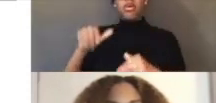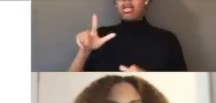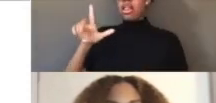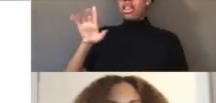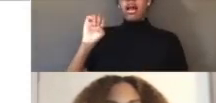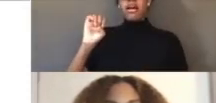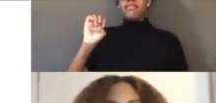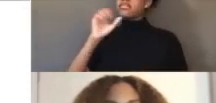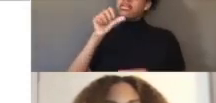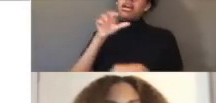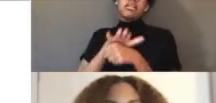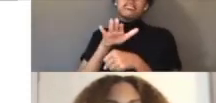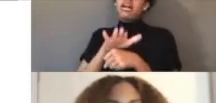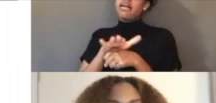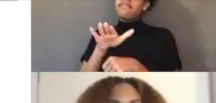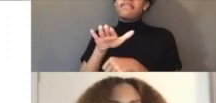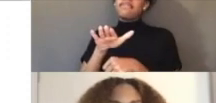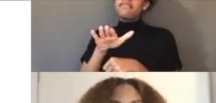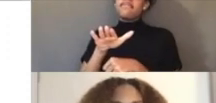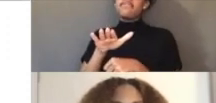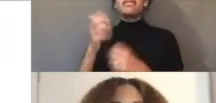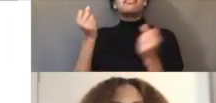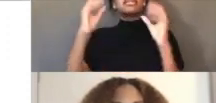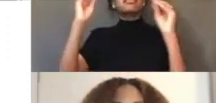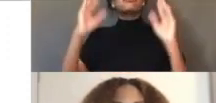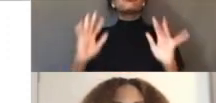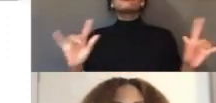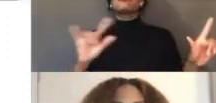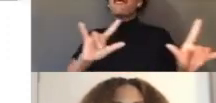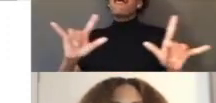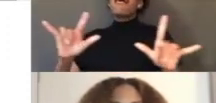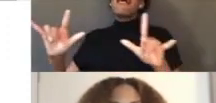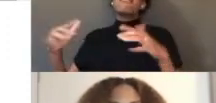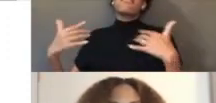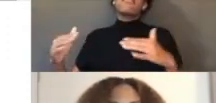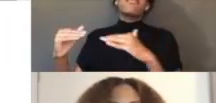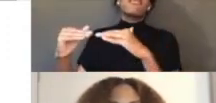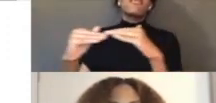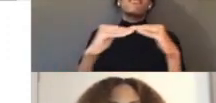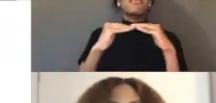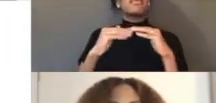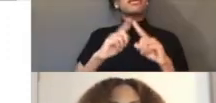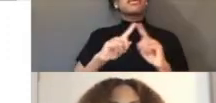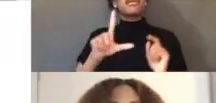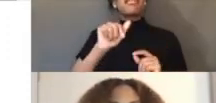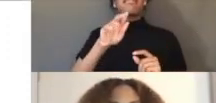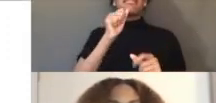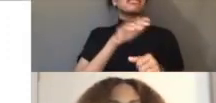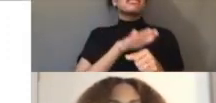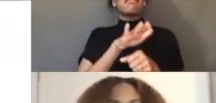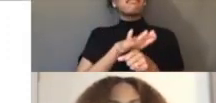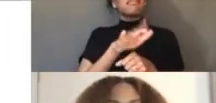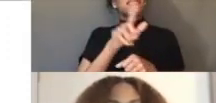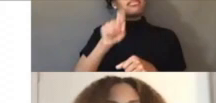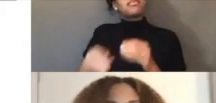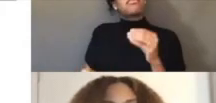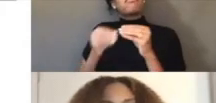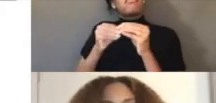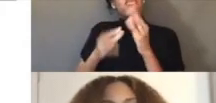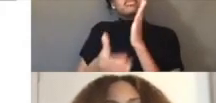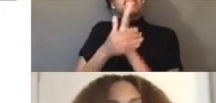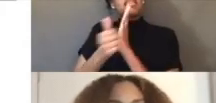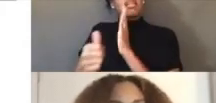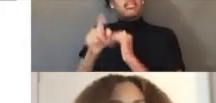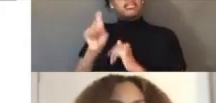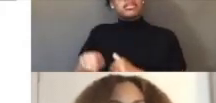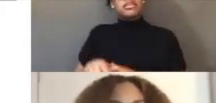students, but do not understand the ways in which race mediates teaching and learning. So I think, well, do I just let